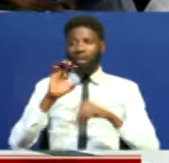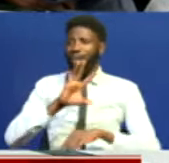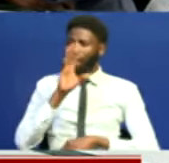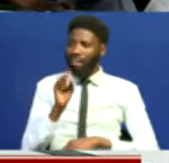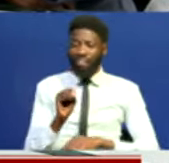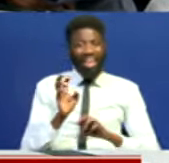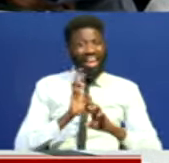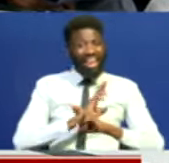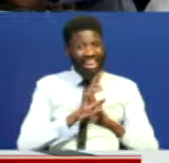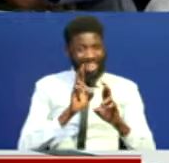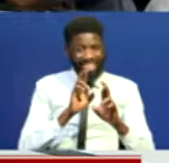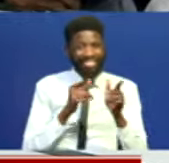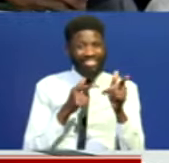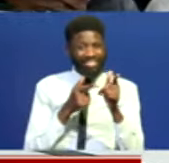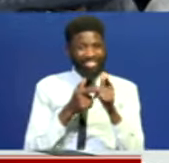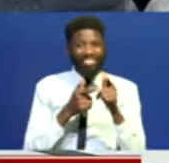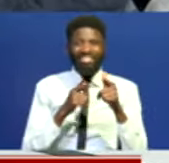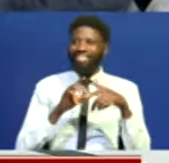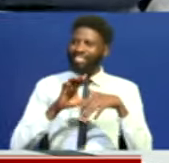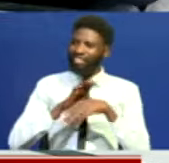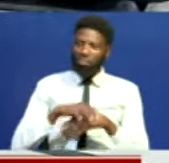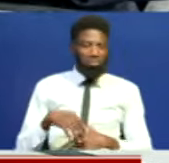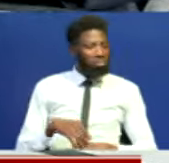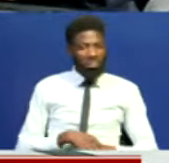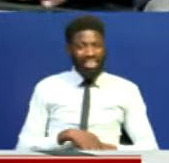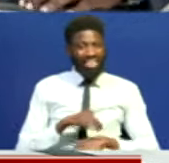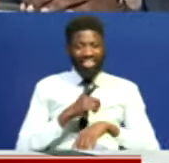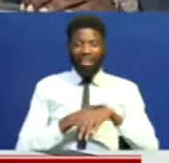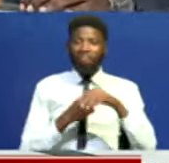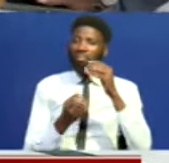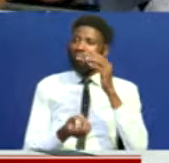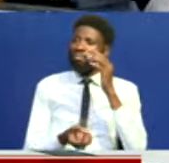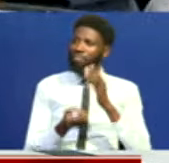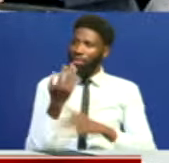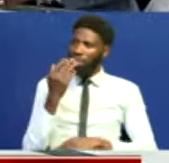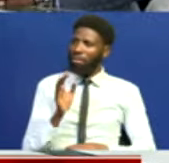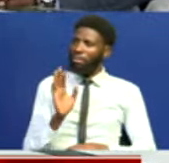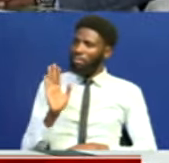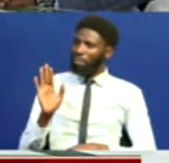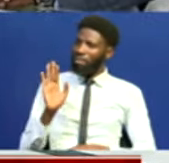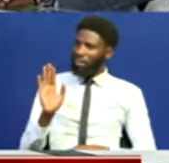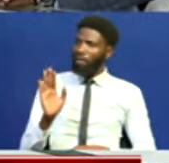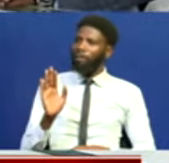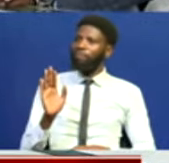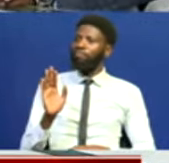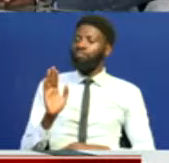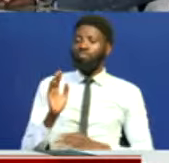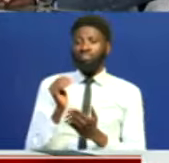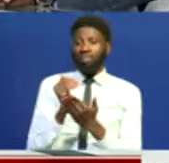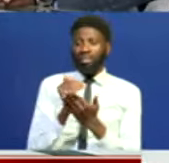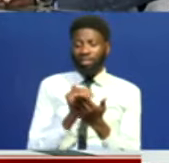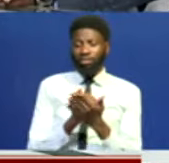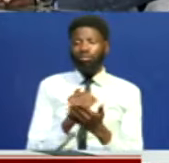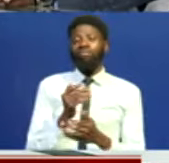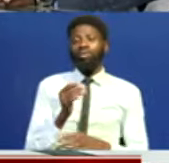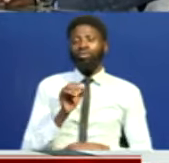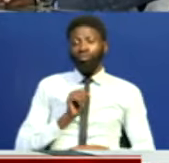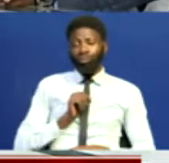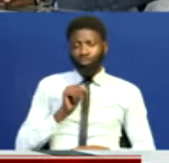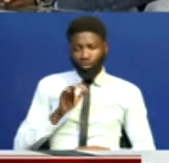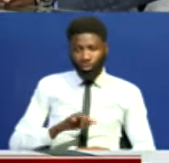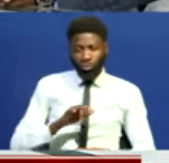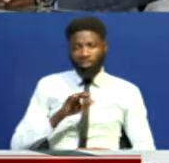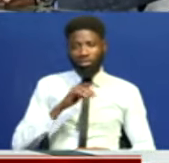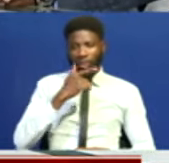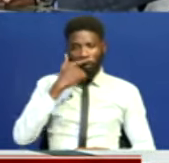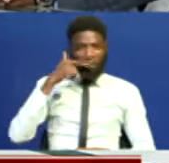marriages. Speaking during the launch of Jesus Africa Booth by Pastor Patience Museveni, the daughter of President Yoweri Museveni,